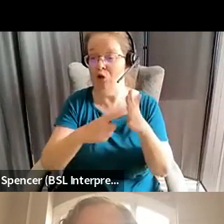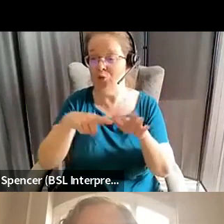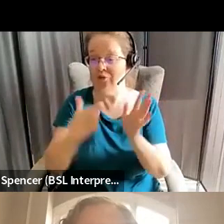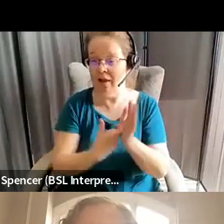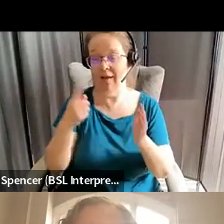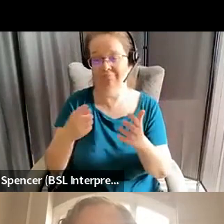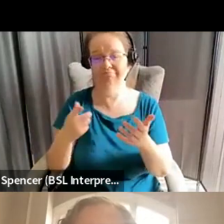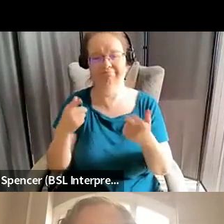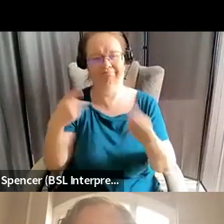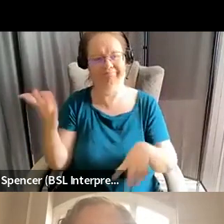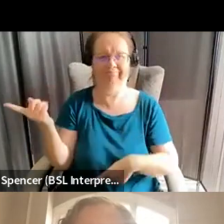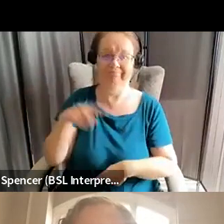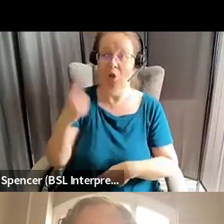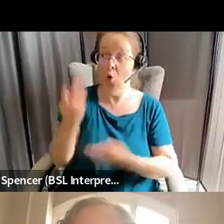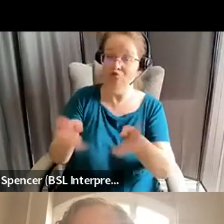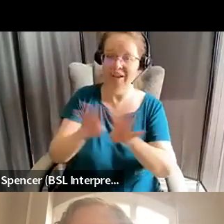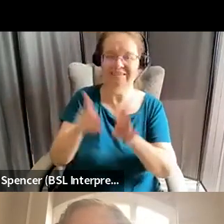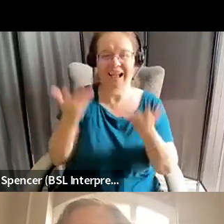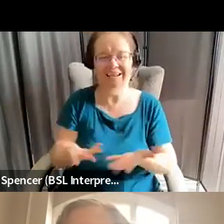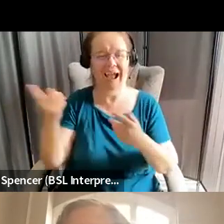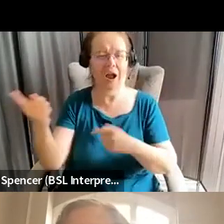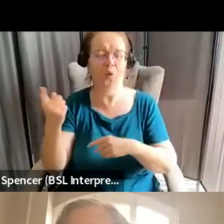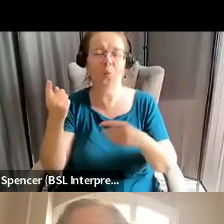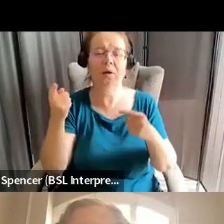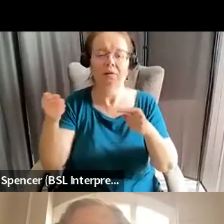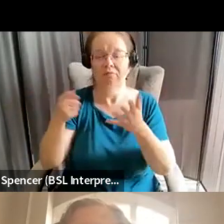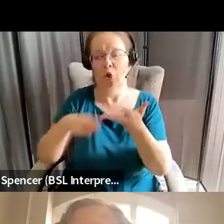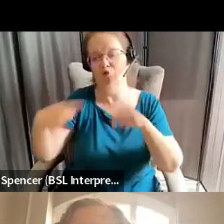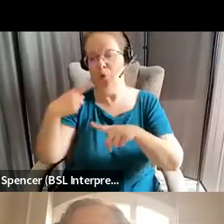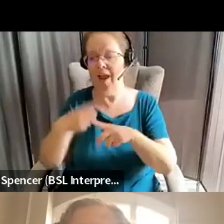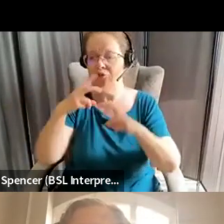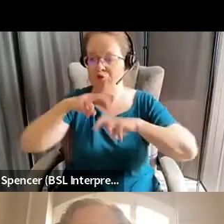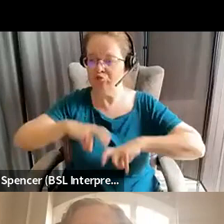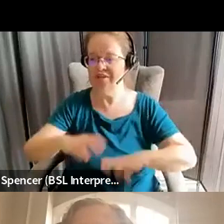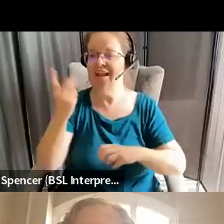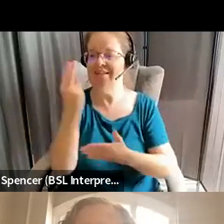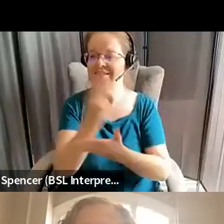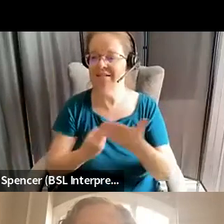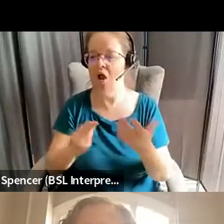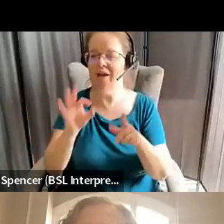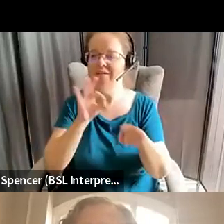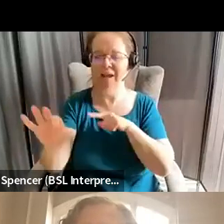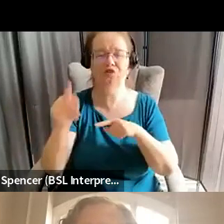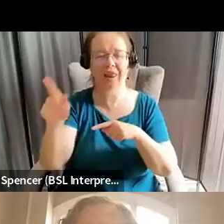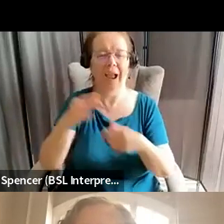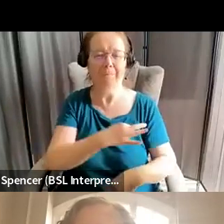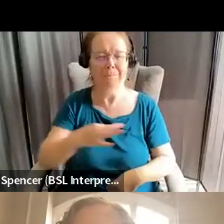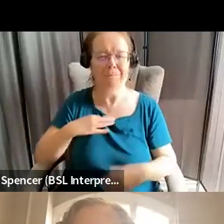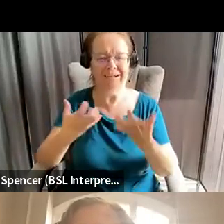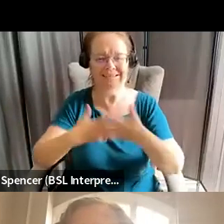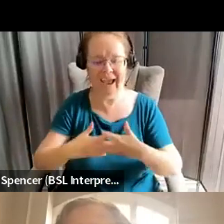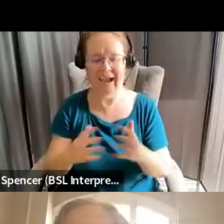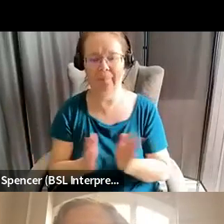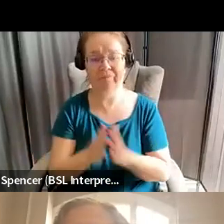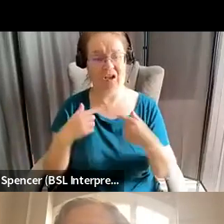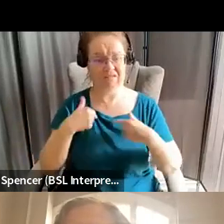come back for more and is a UX researcher and designer specialising in MedTech. So I'd like to start with